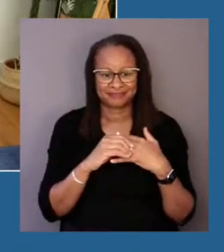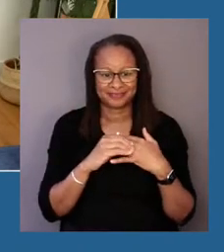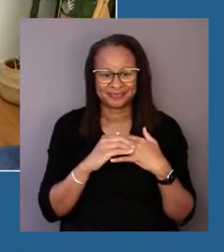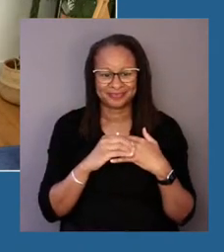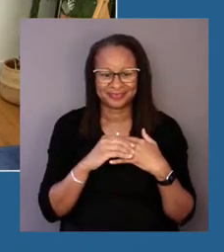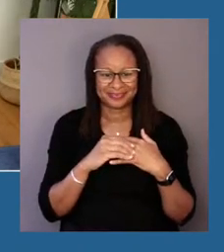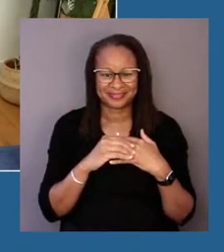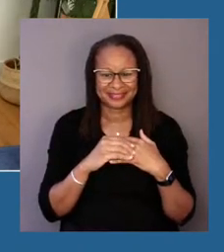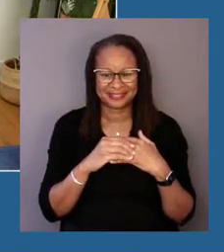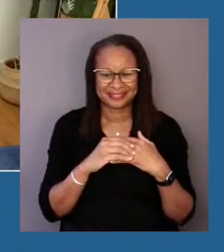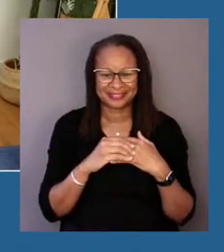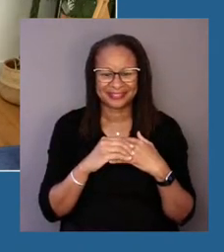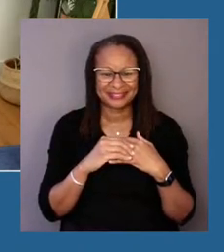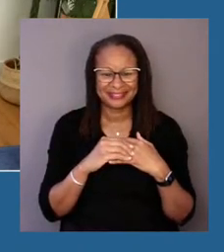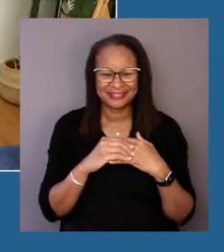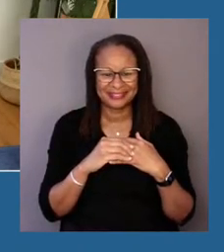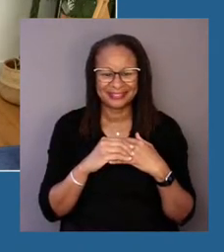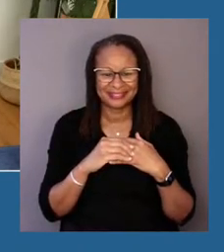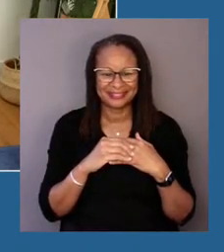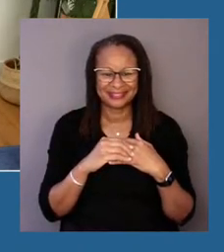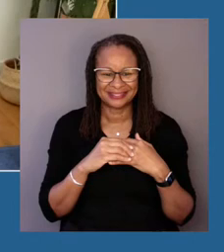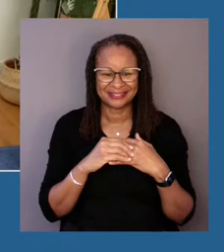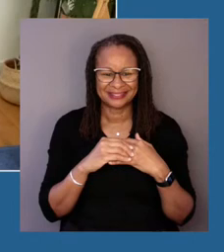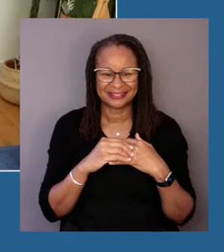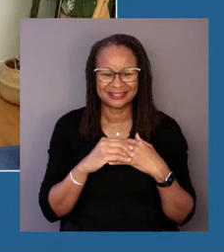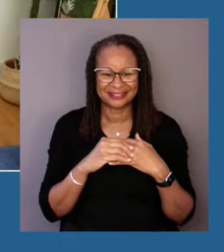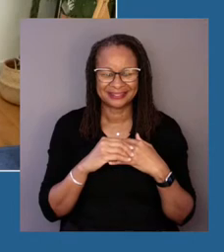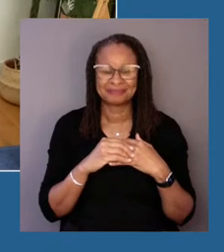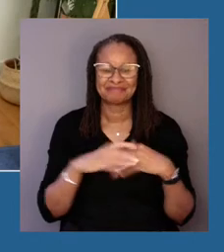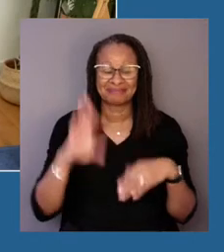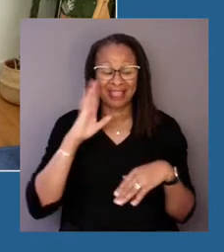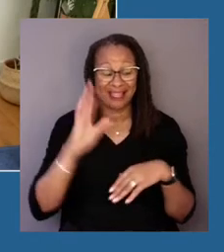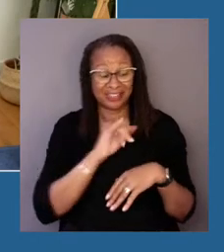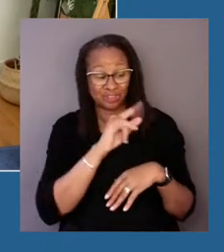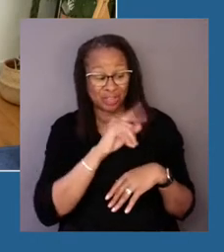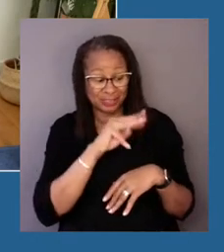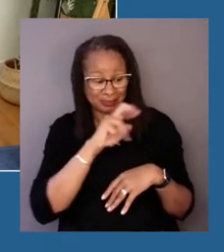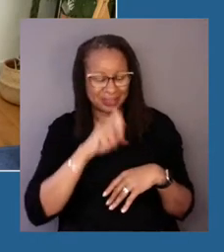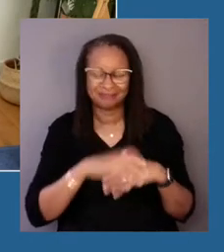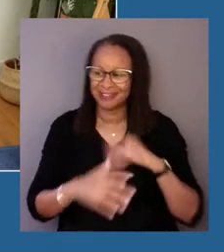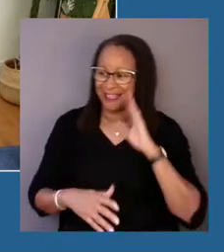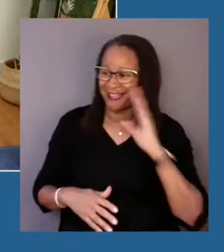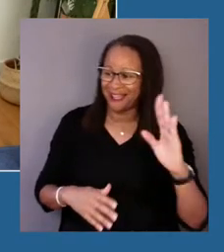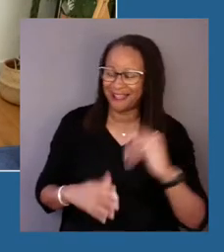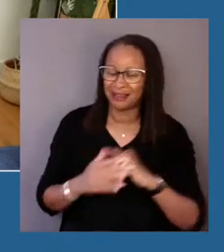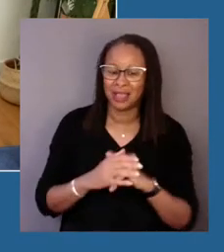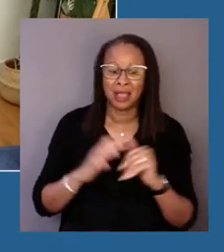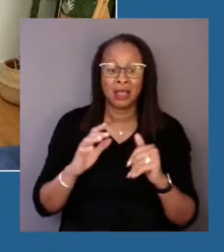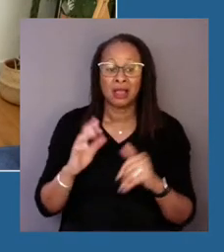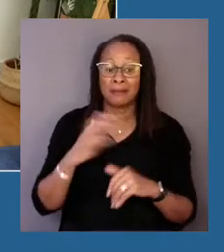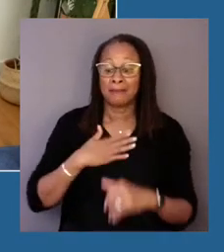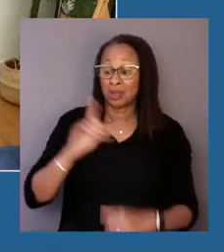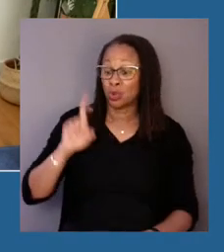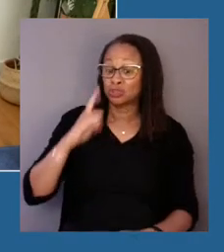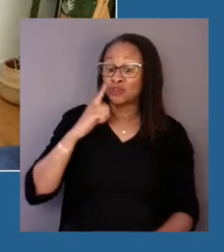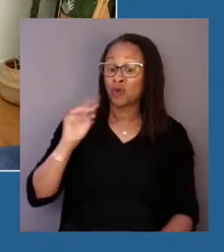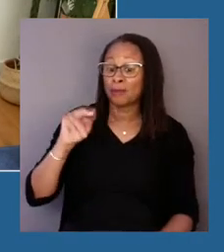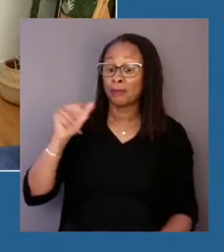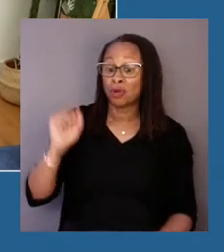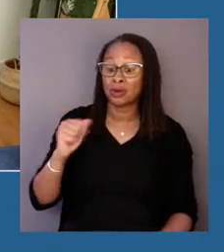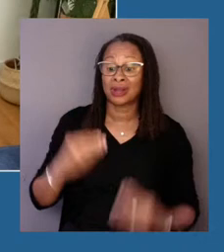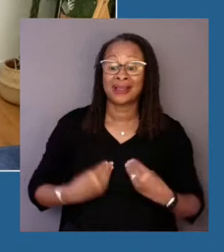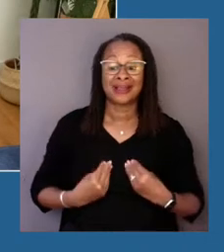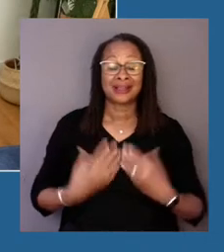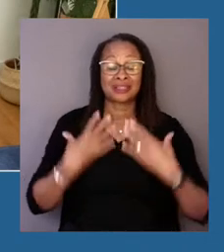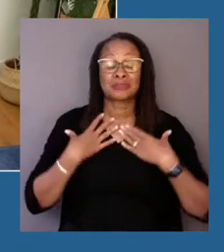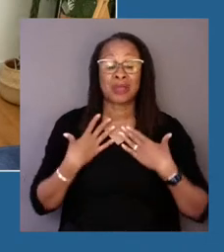Jasmine. Hi. So I can start with my question for Mona. So this kind of was inspired by a lot of artists I